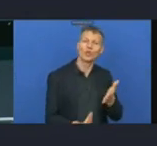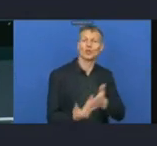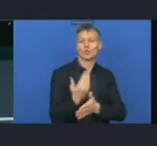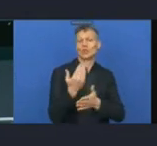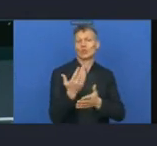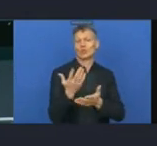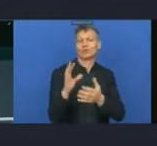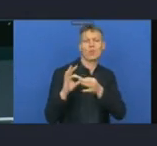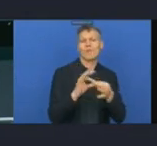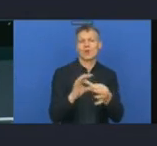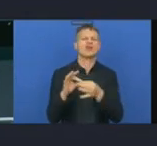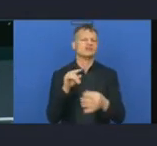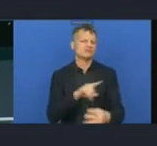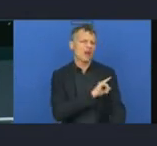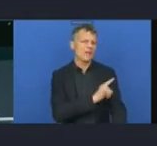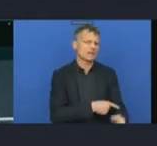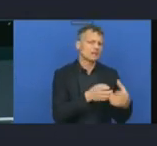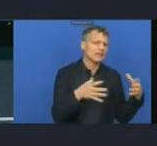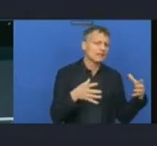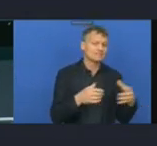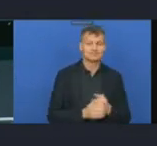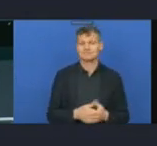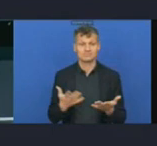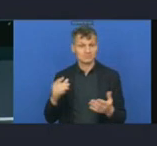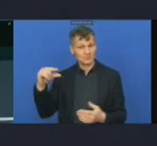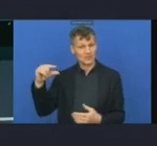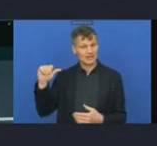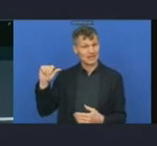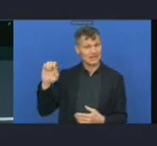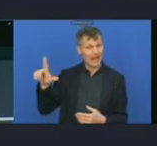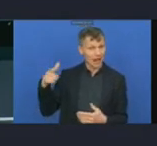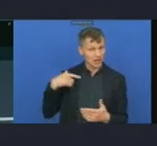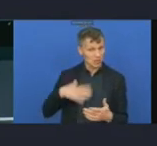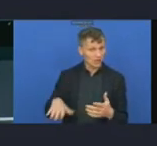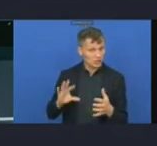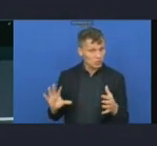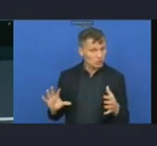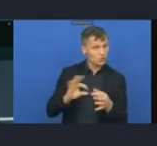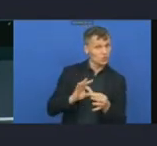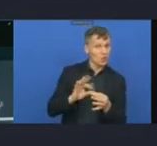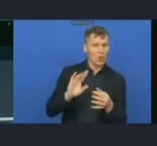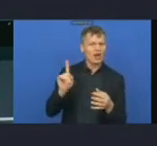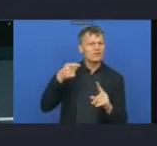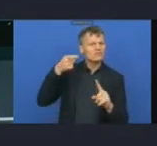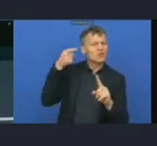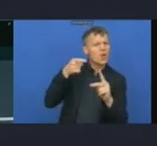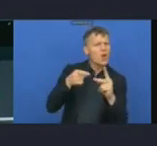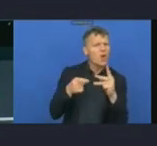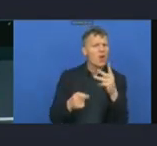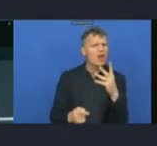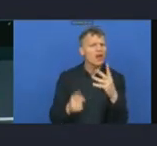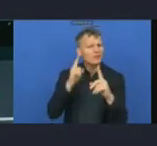But Gael, can you on this complement on what are the precise goals, and maybe Luciano later?